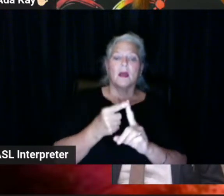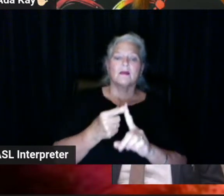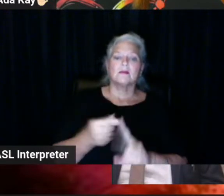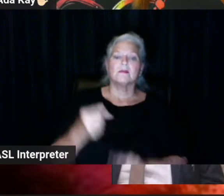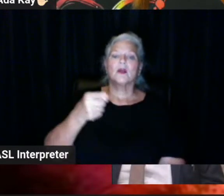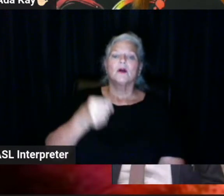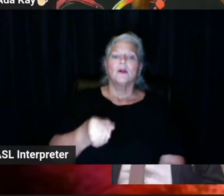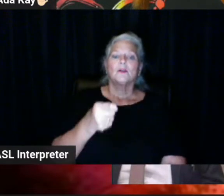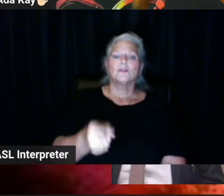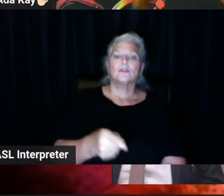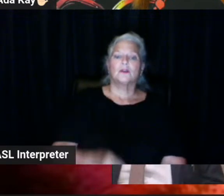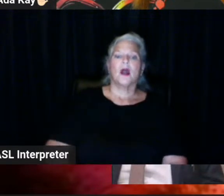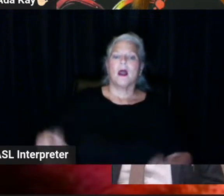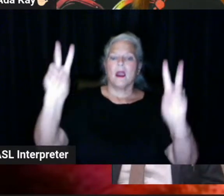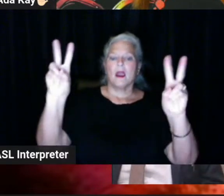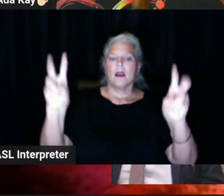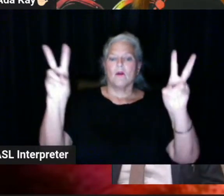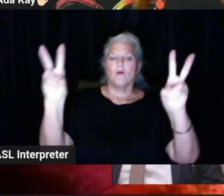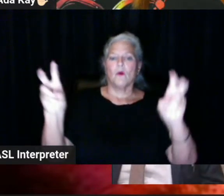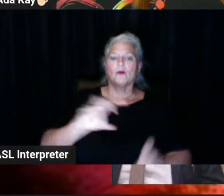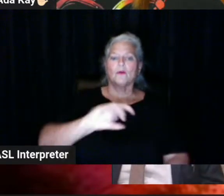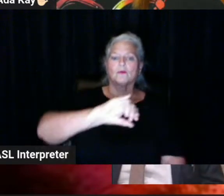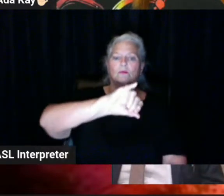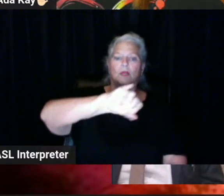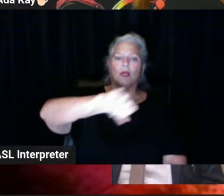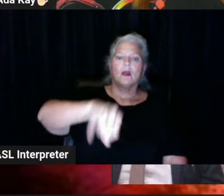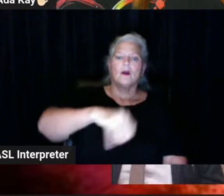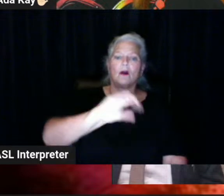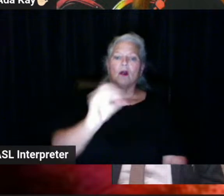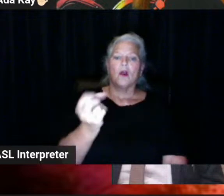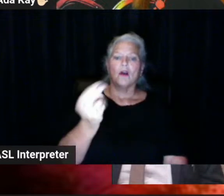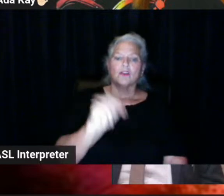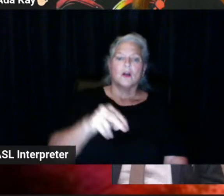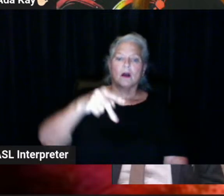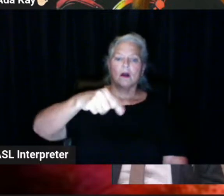Officer. quote Captain John Paul Jones,